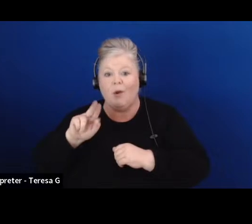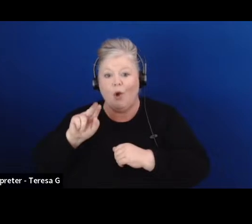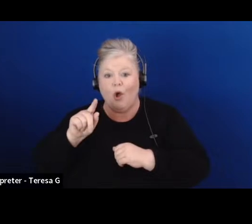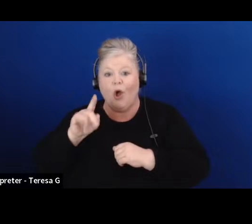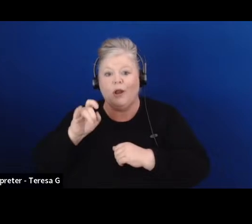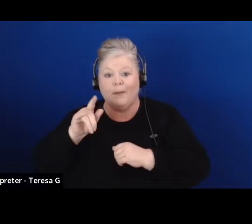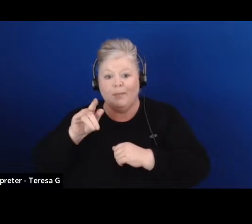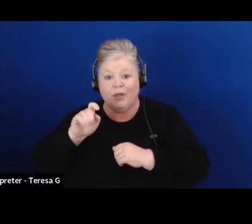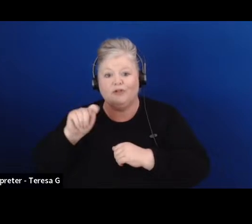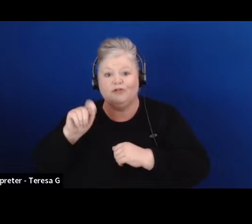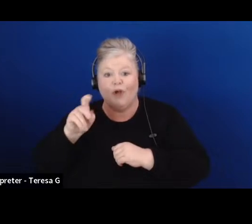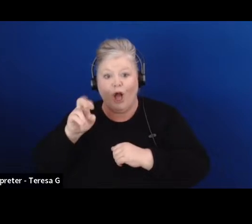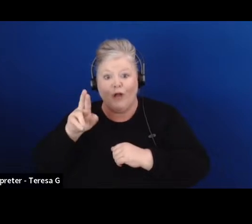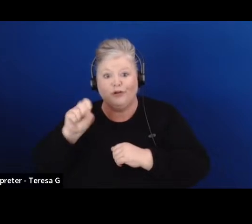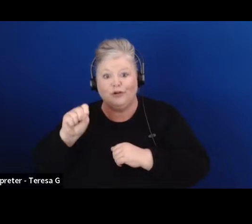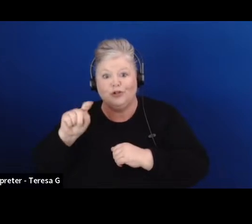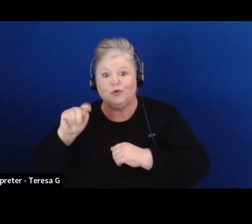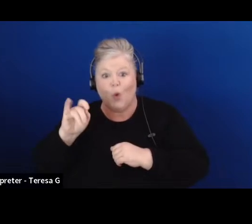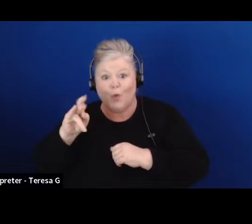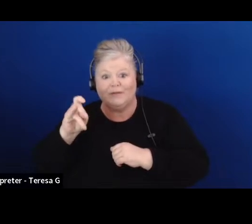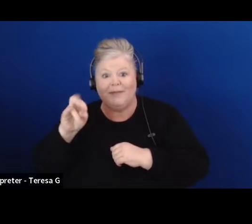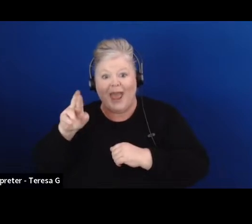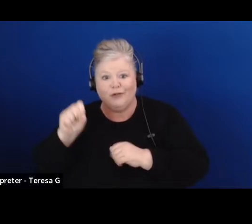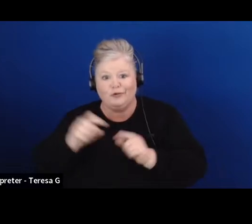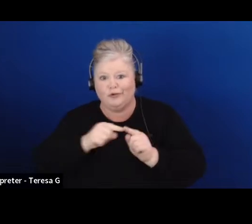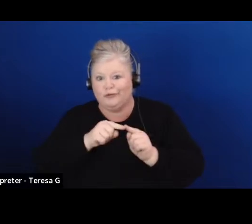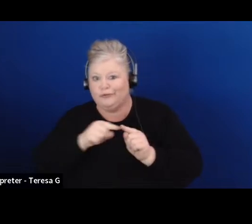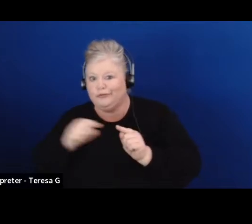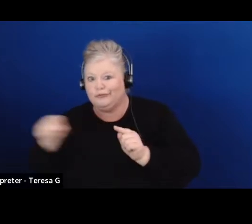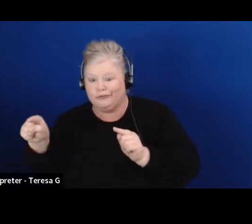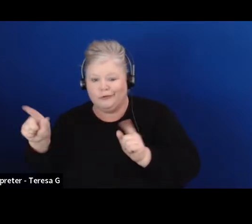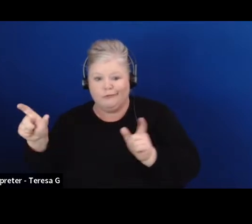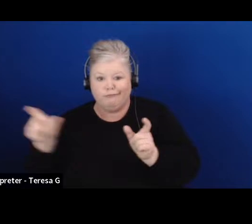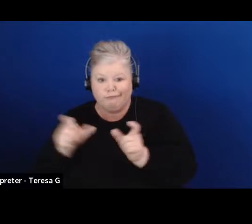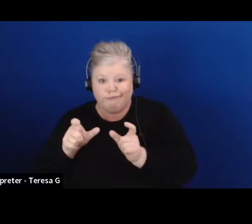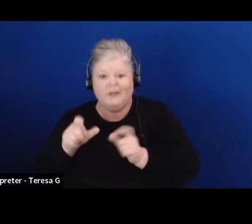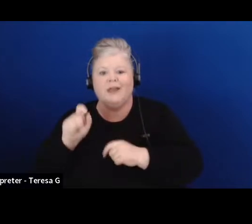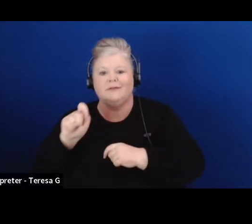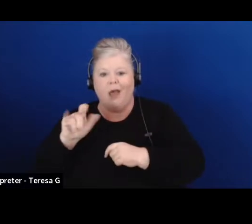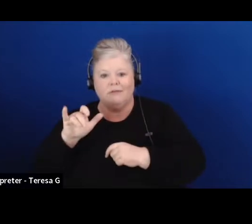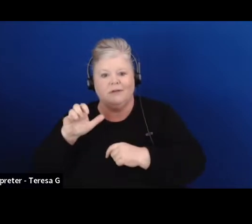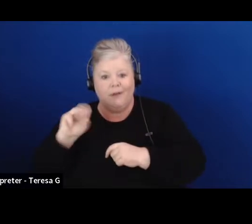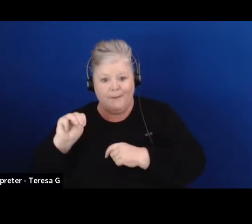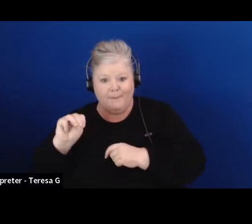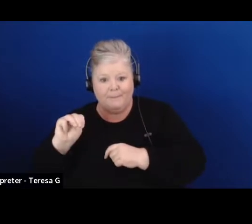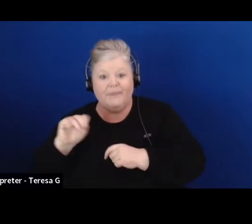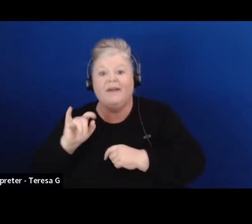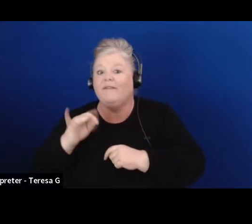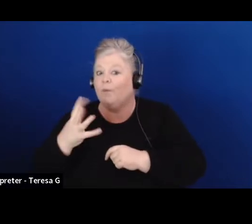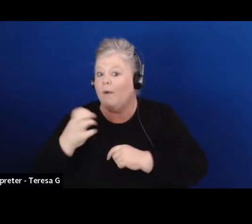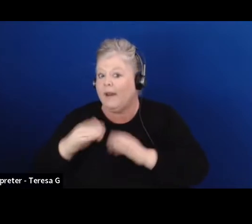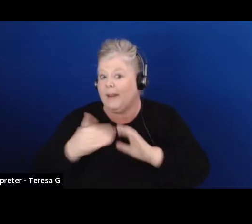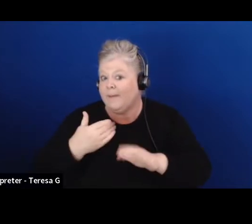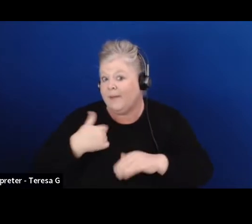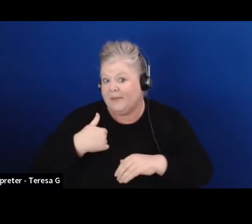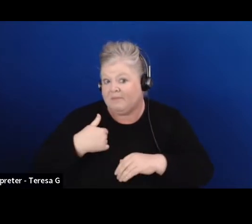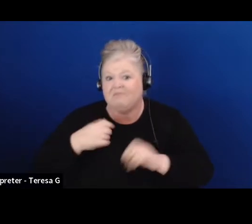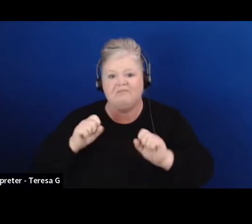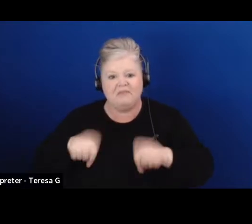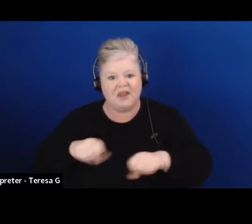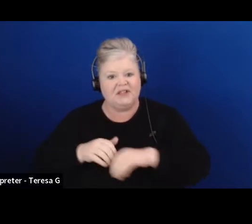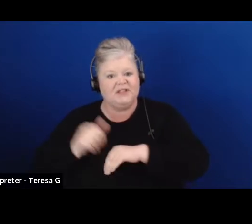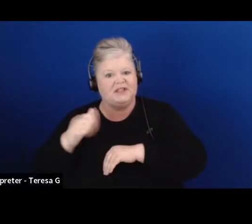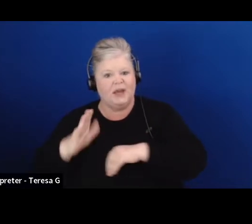zoom.audibletalkerstoastmasters, it's all one word, .com. If you want to send me an email, I can send you a formal